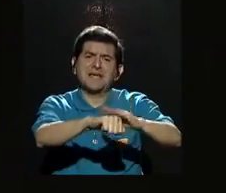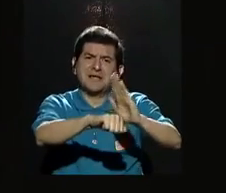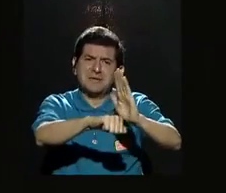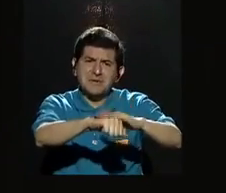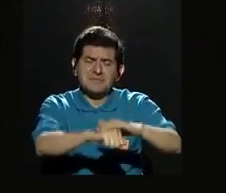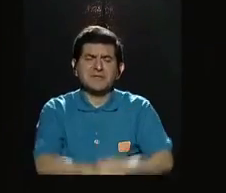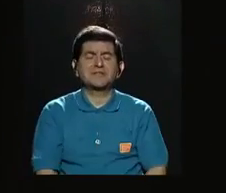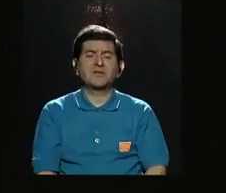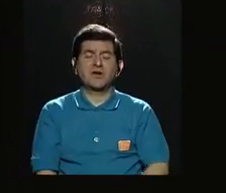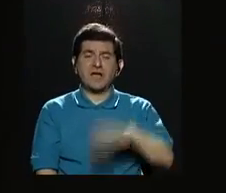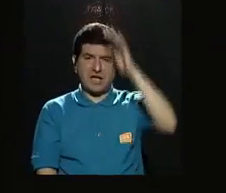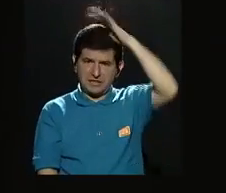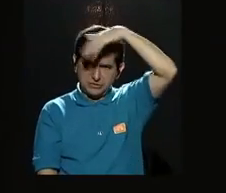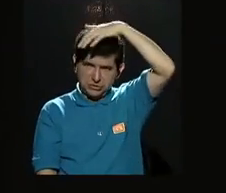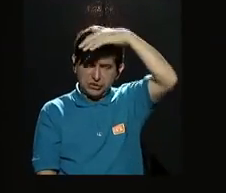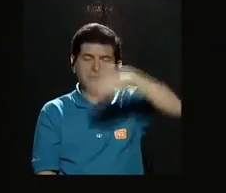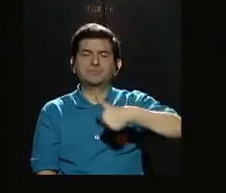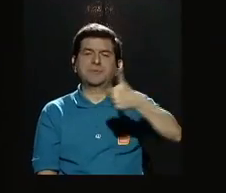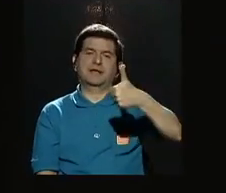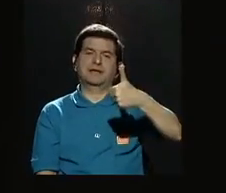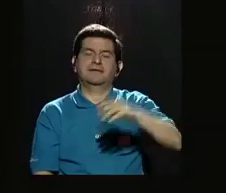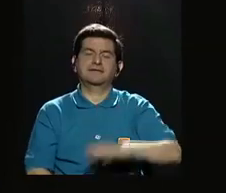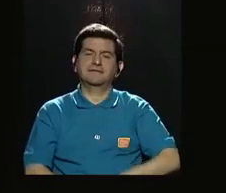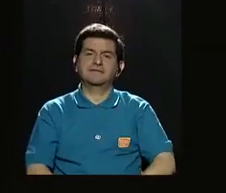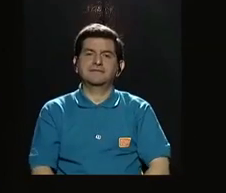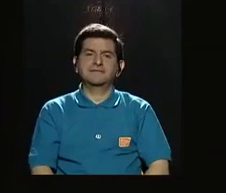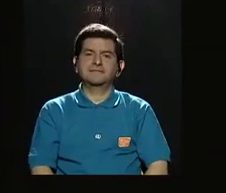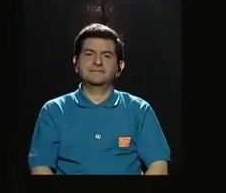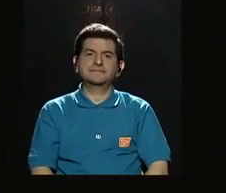of Donald Trump.